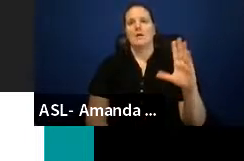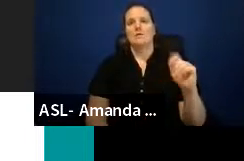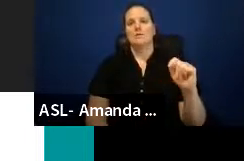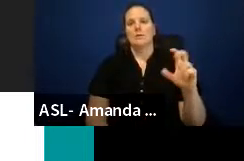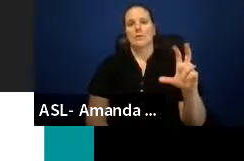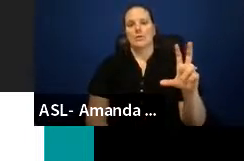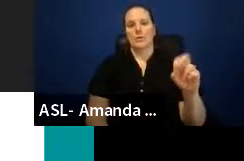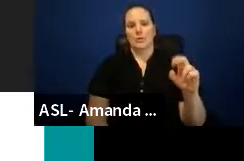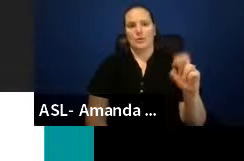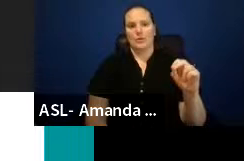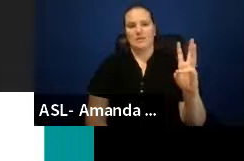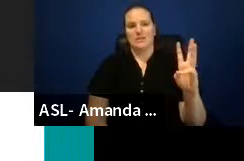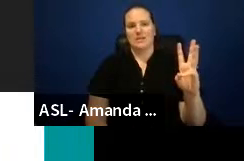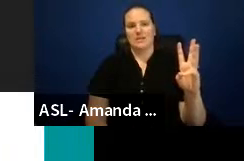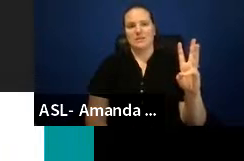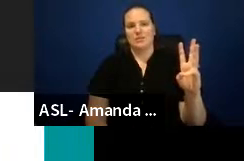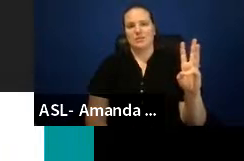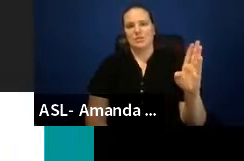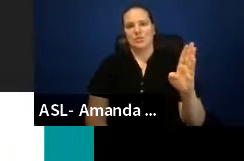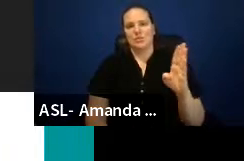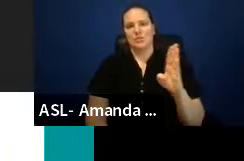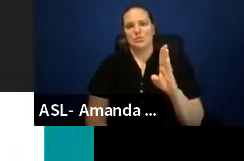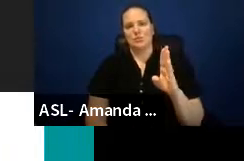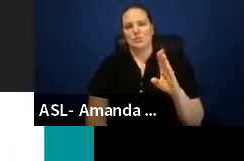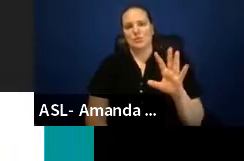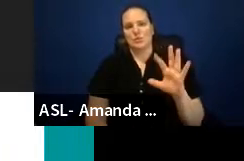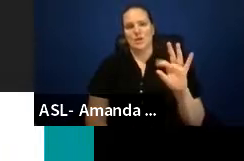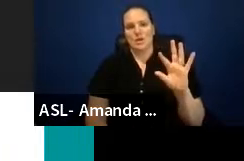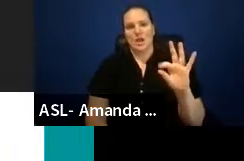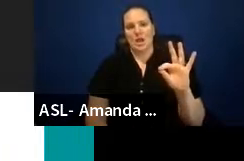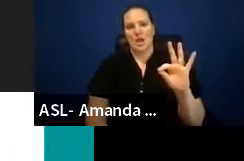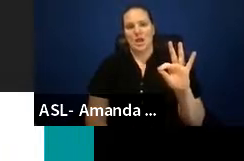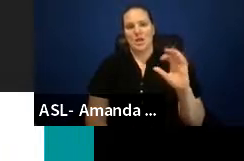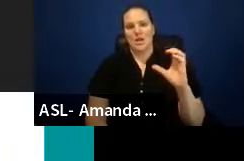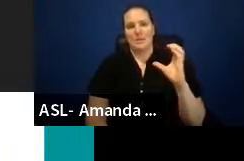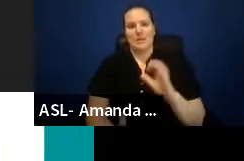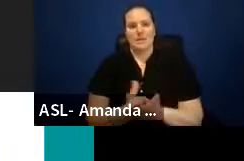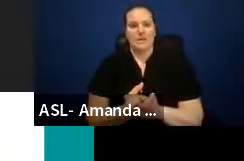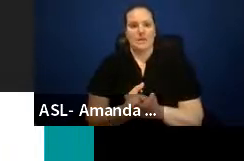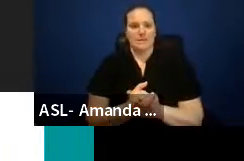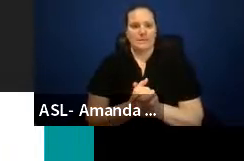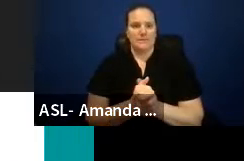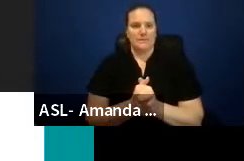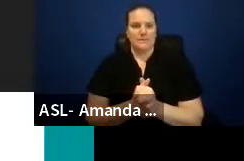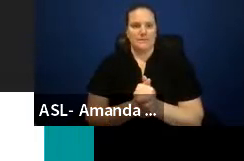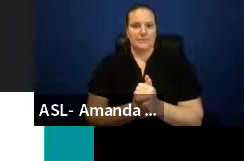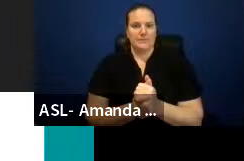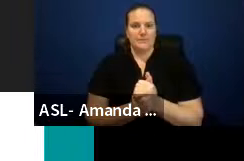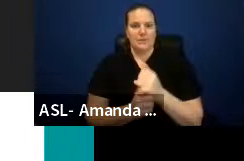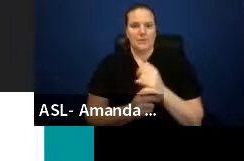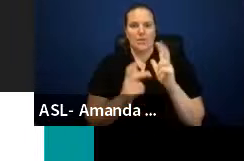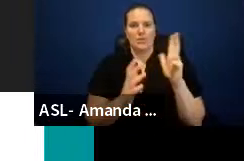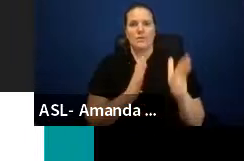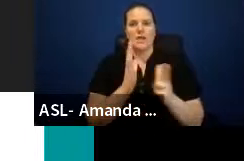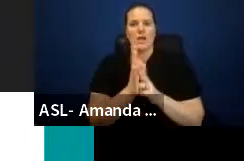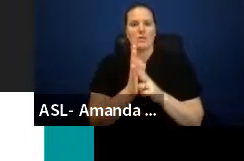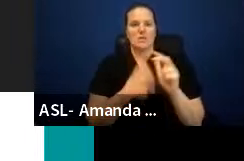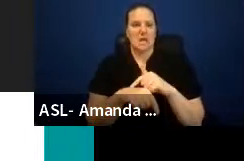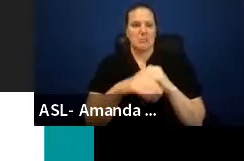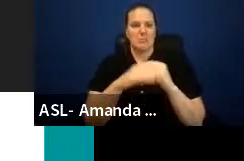October 30th from 6 p.m. to 9, I believe. I believe these are 3-hour blocks of time as